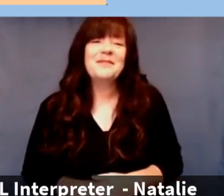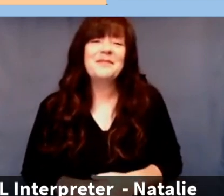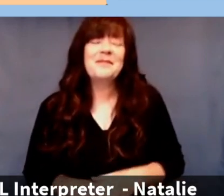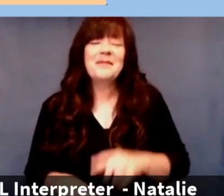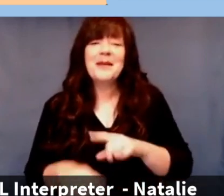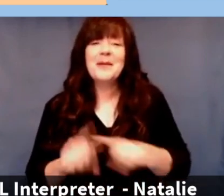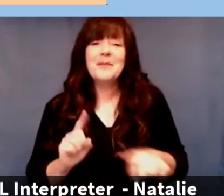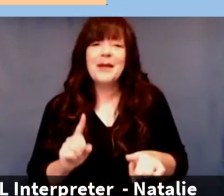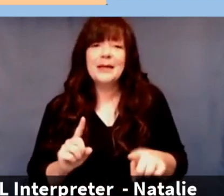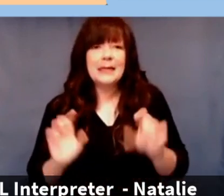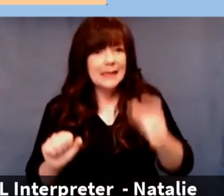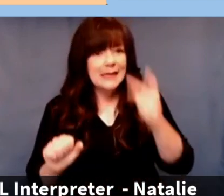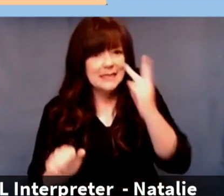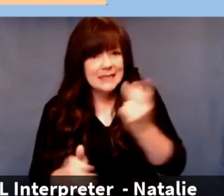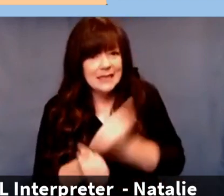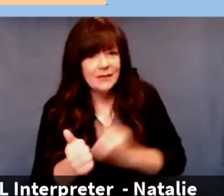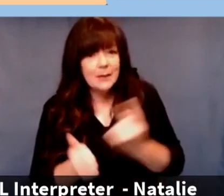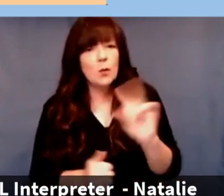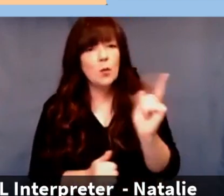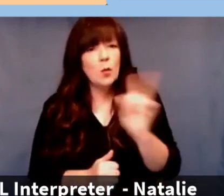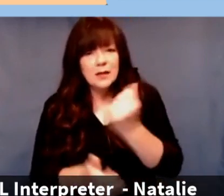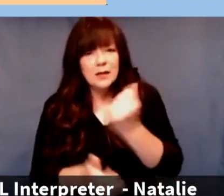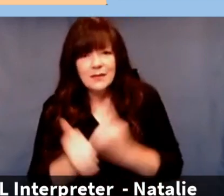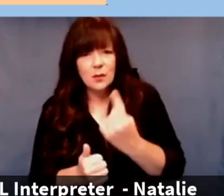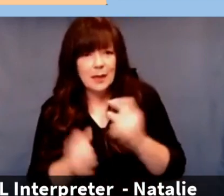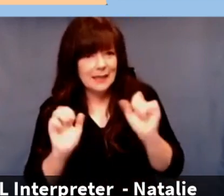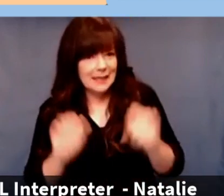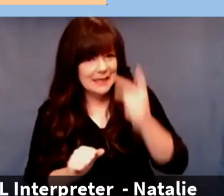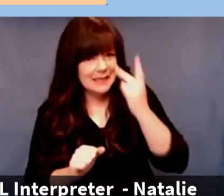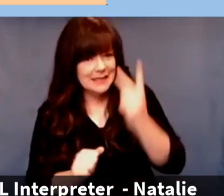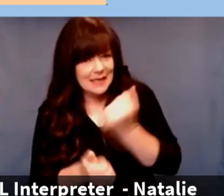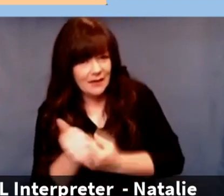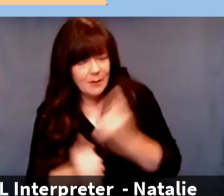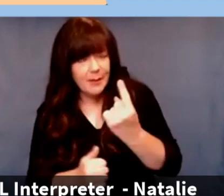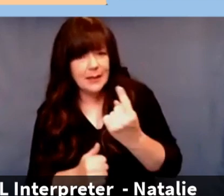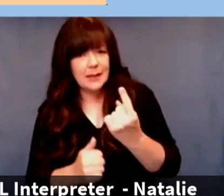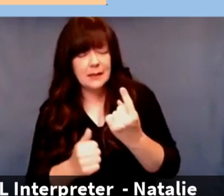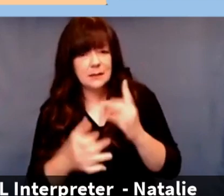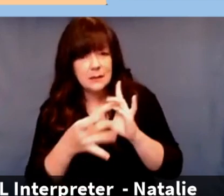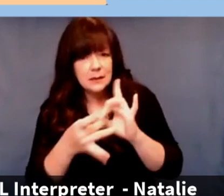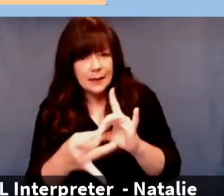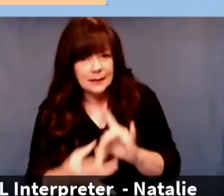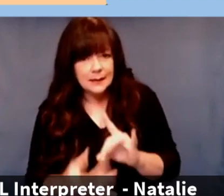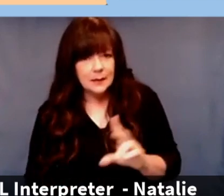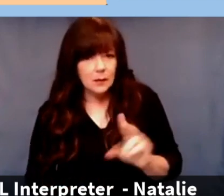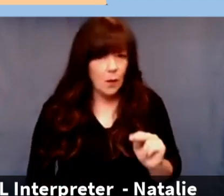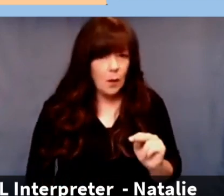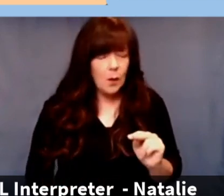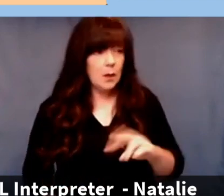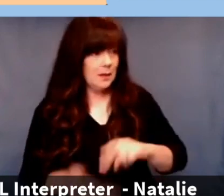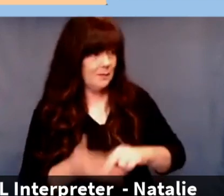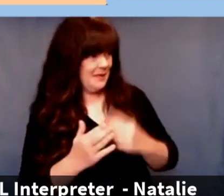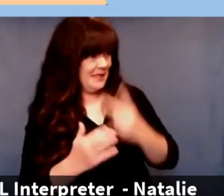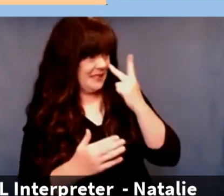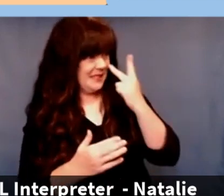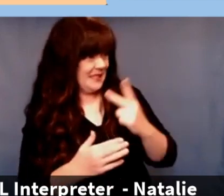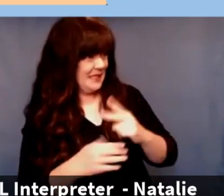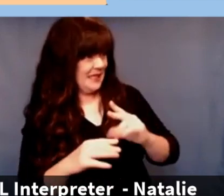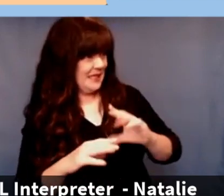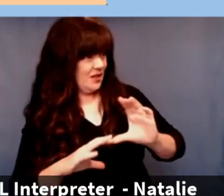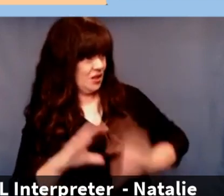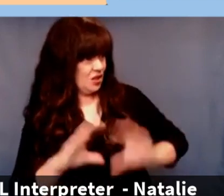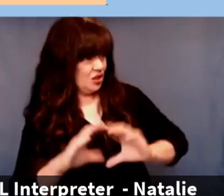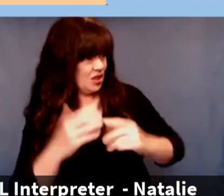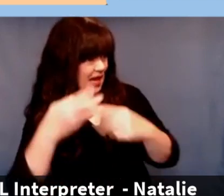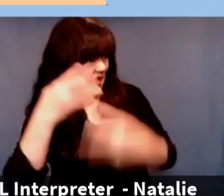But what, can I see everybody? Where's everybody? Is there a way to see everybody or no? See, like the chat, you mean?